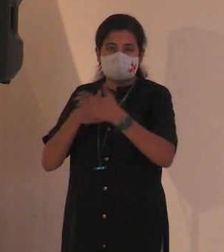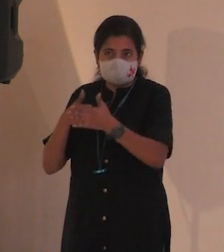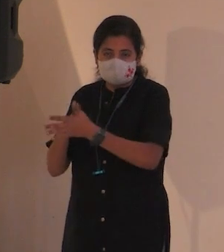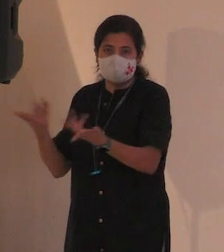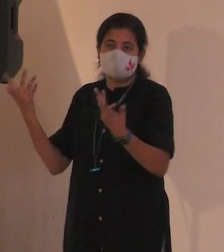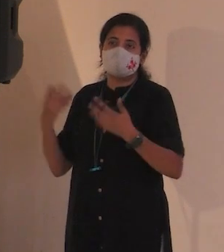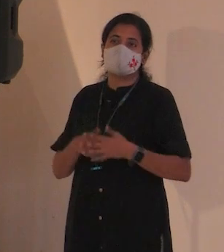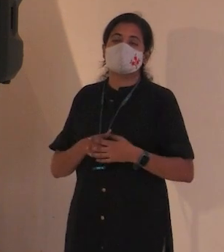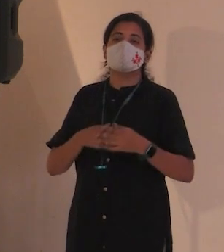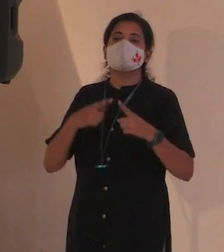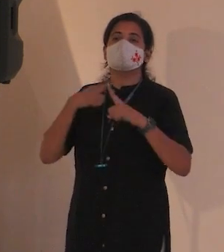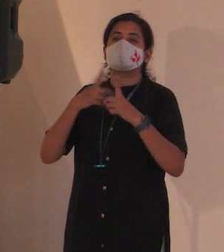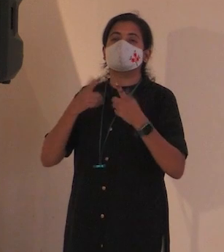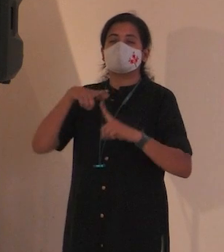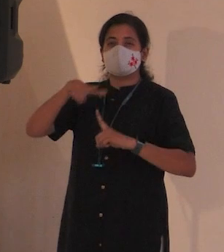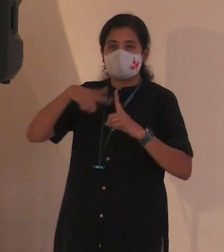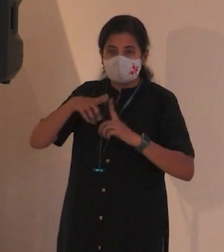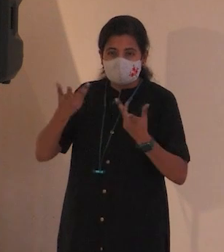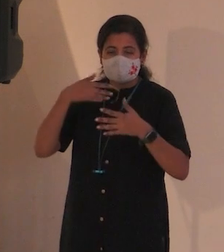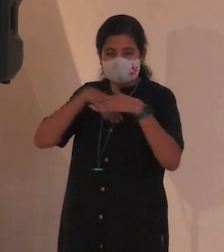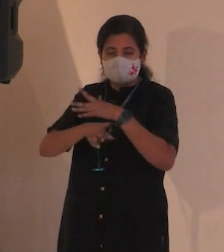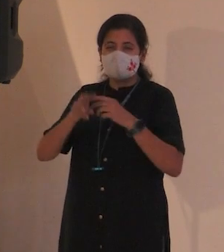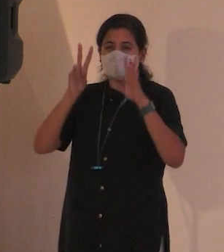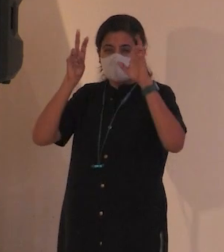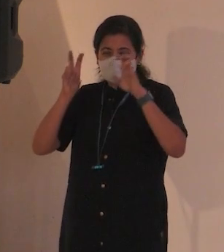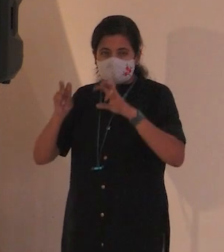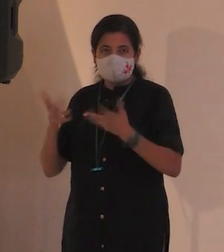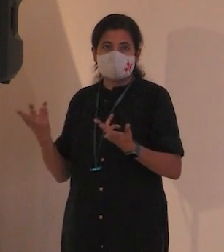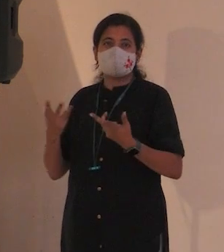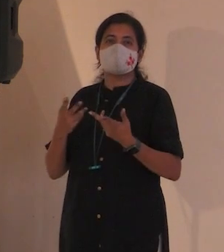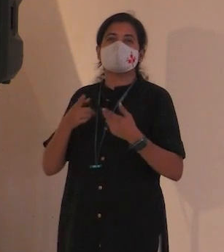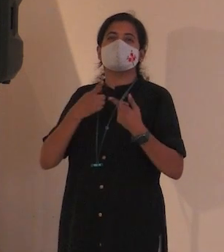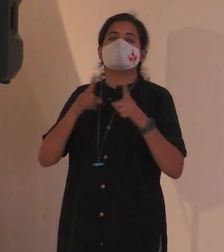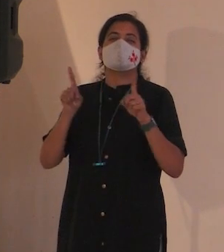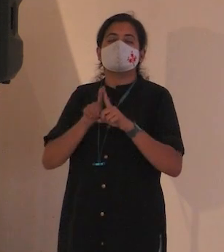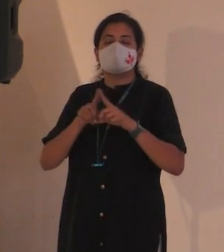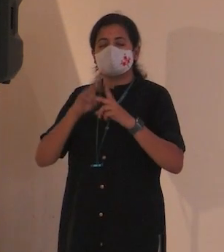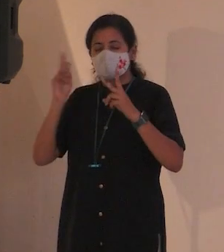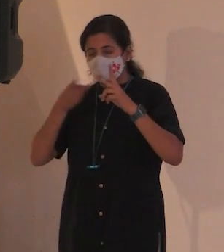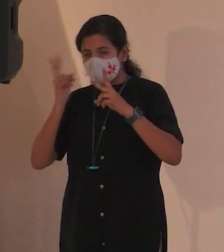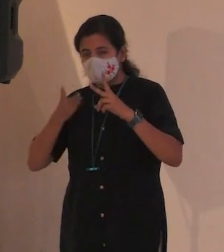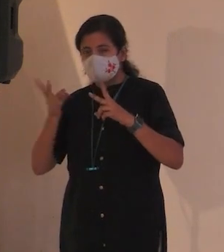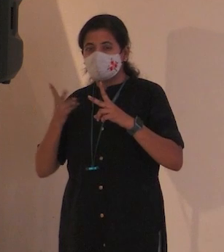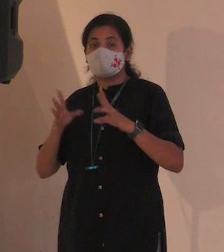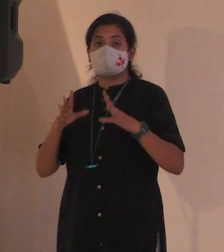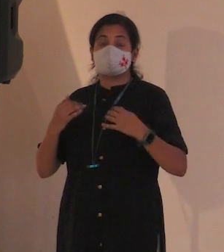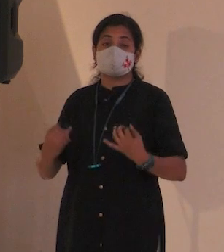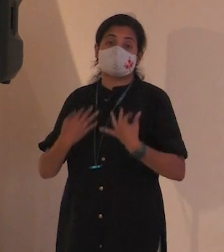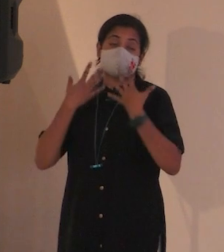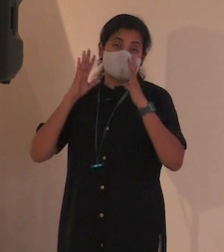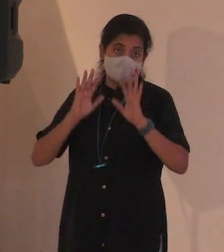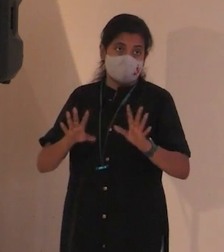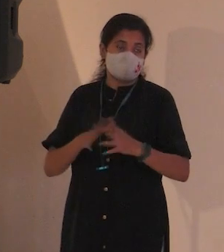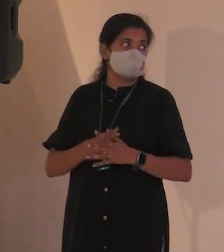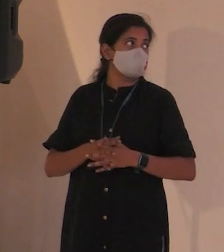through as part of a society that is, you know, patriarchal and so much influenced